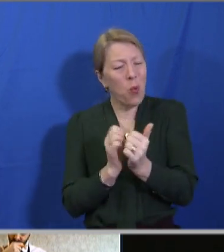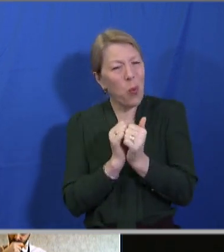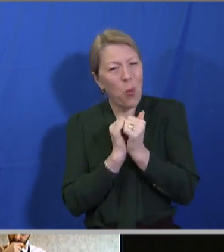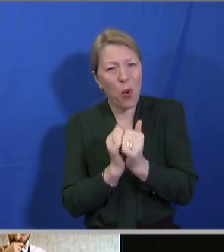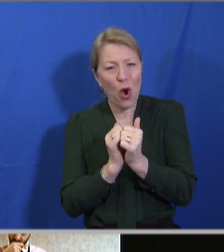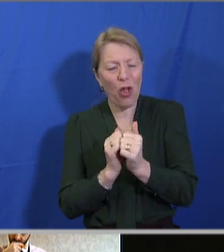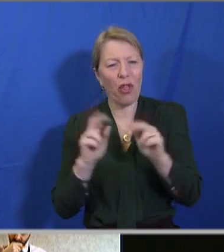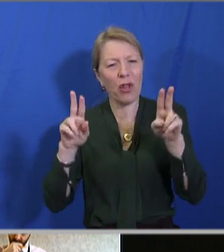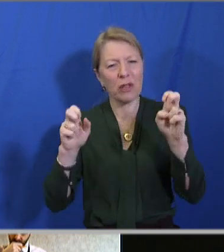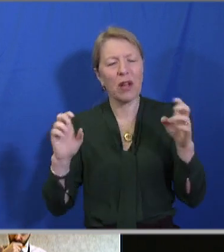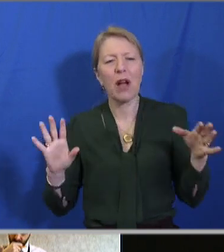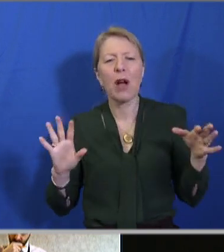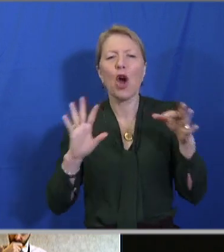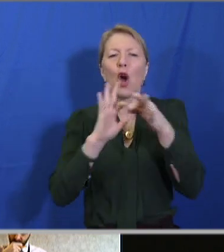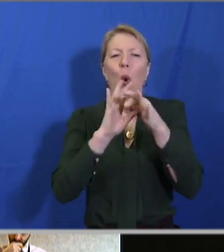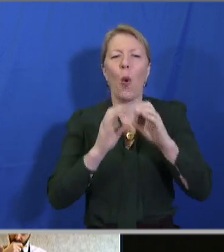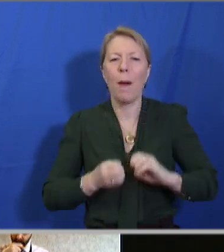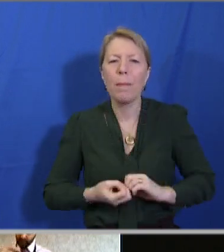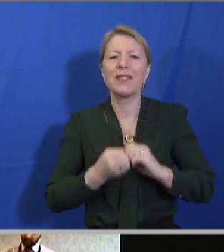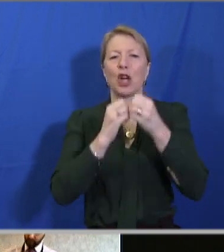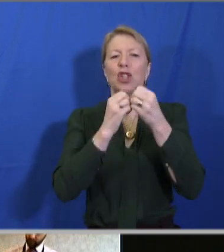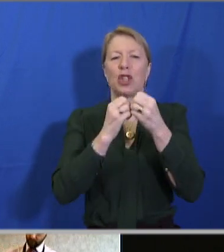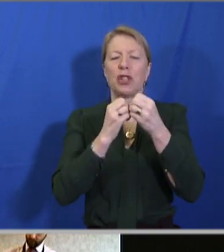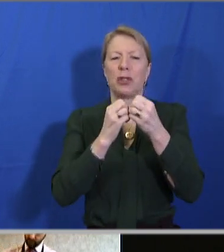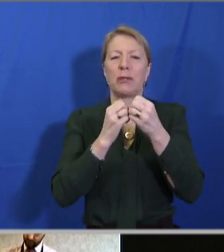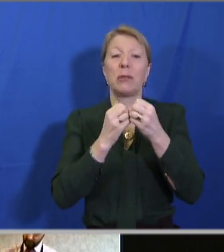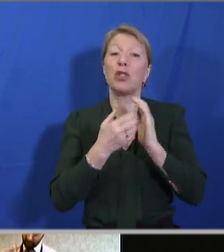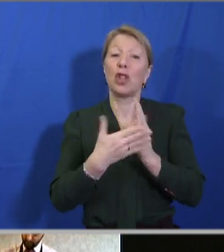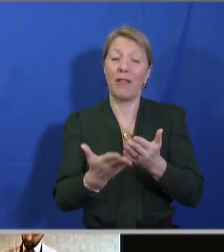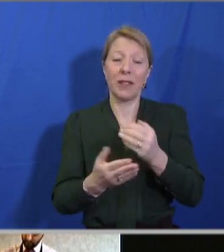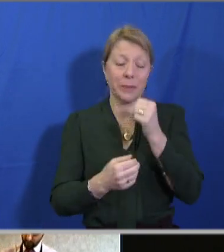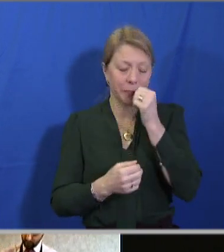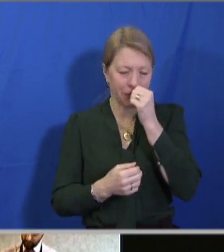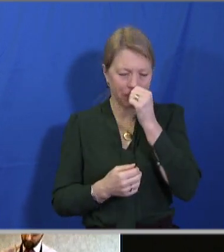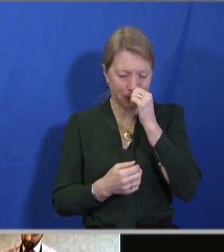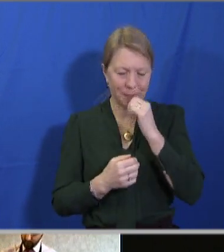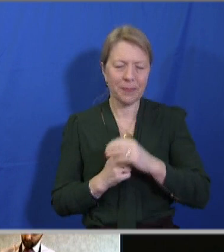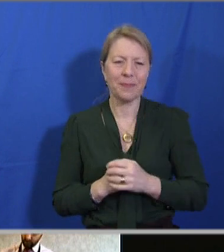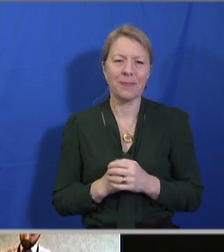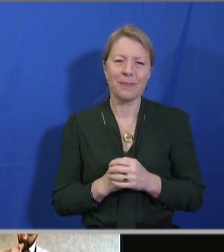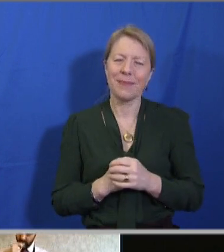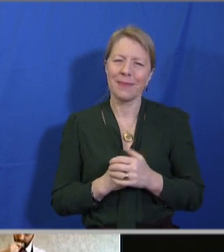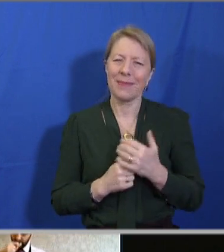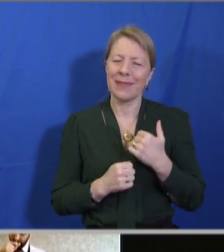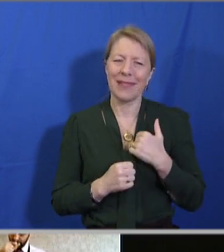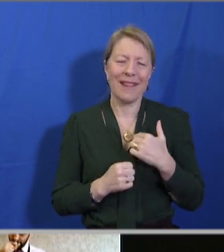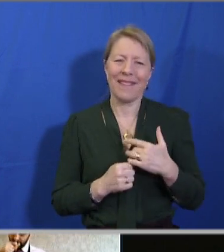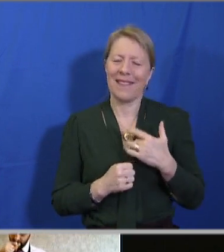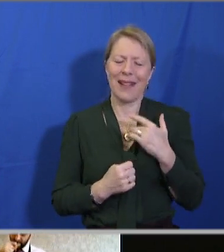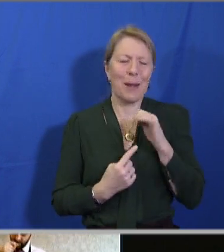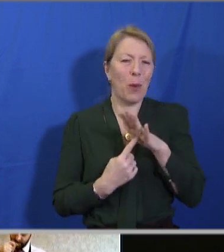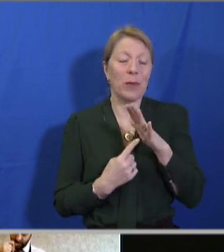and co-design of services, actually working closely with people living with a disability. So for example, in